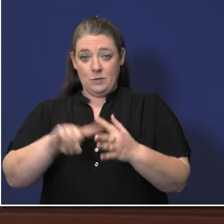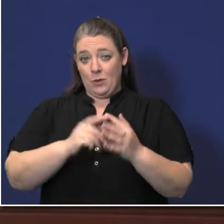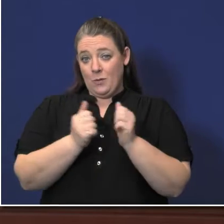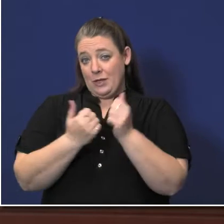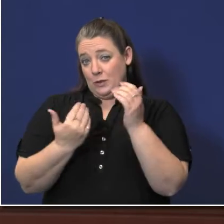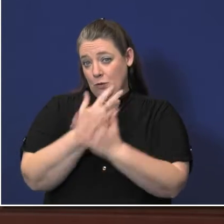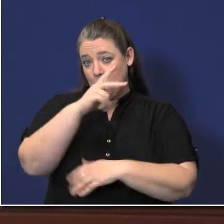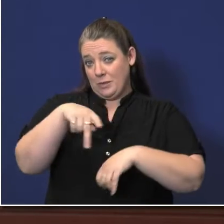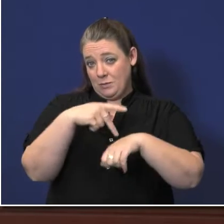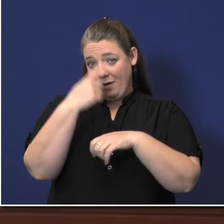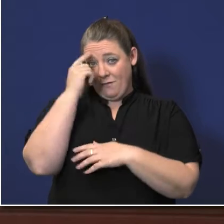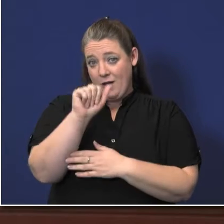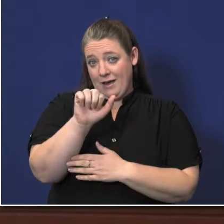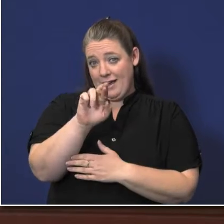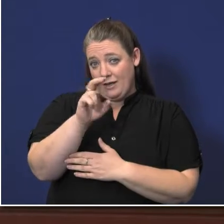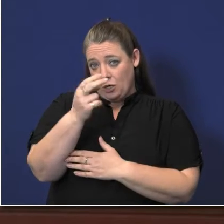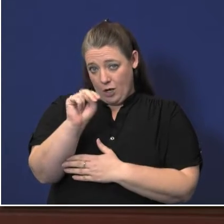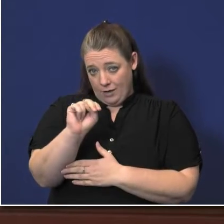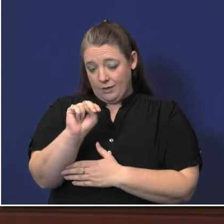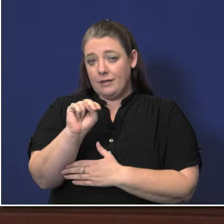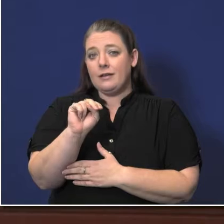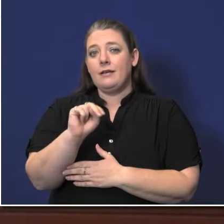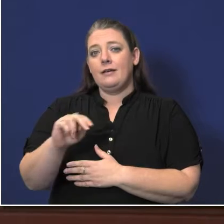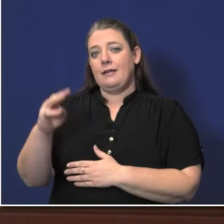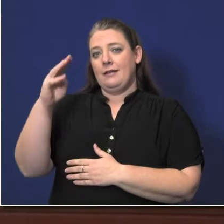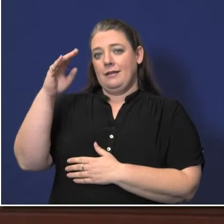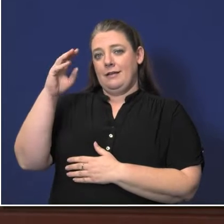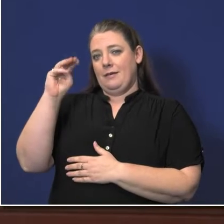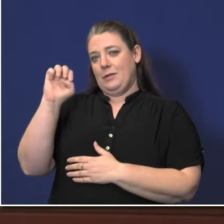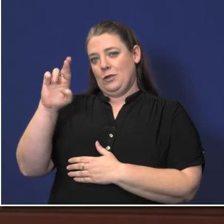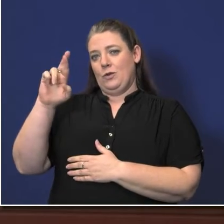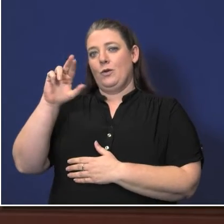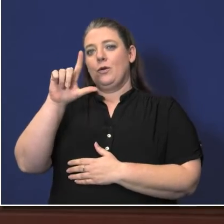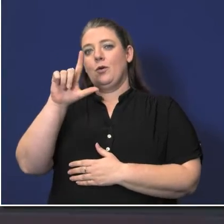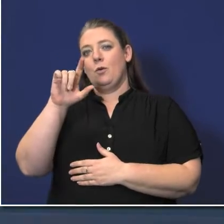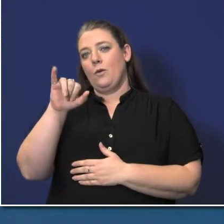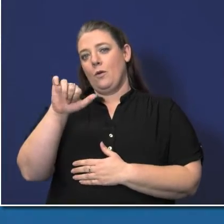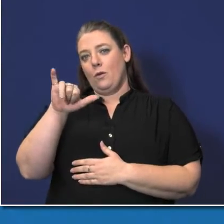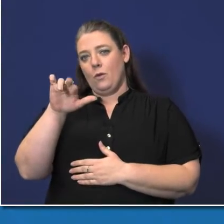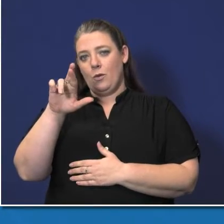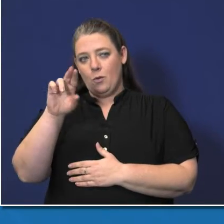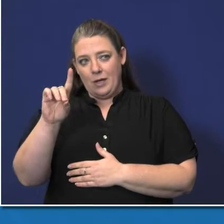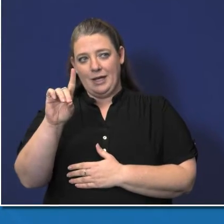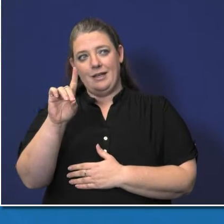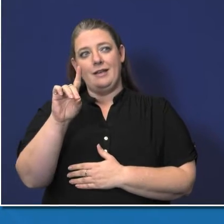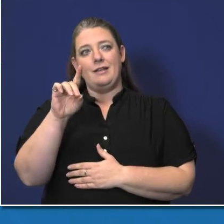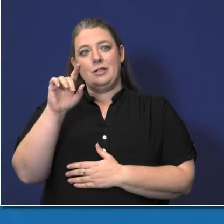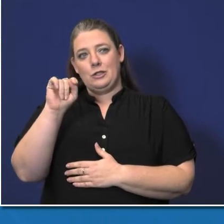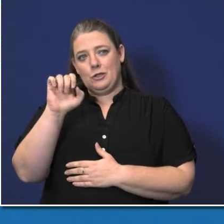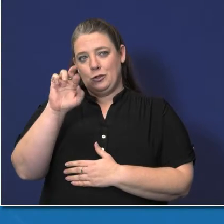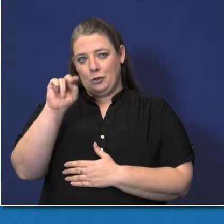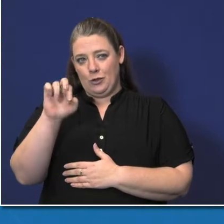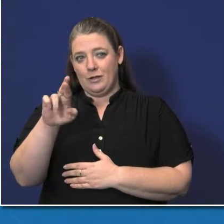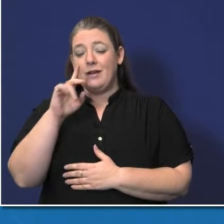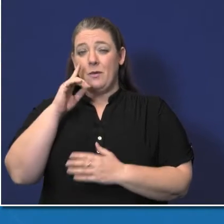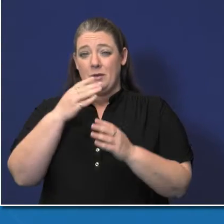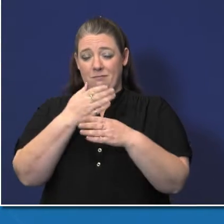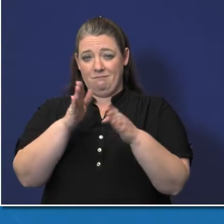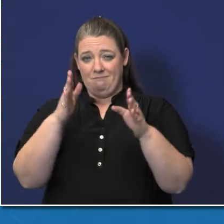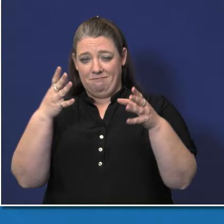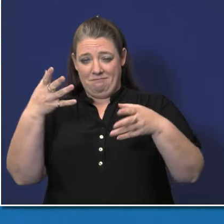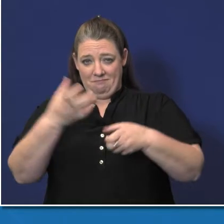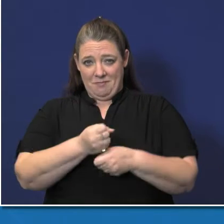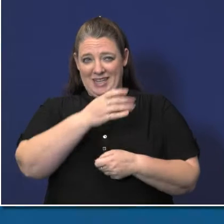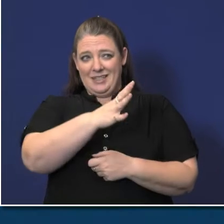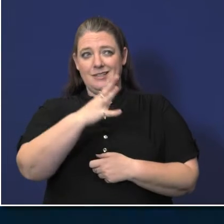for Aragon Middle School, Mr. Lloyd Turner. I will give a brief overview of Lloyd's professional experience